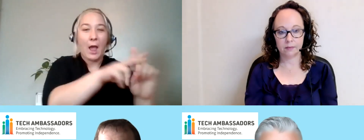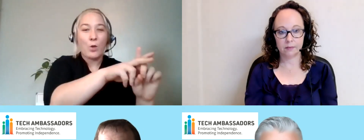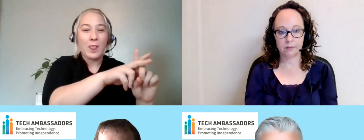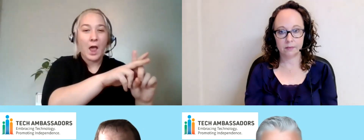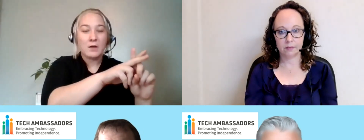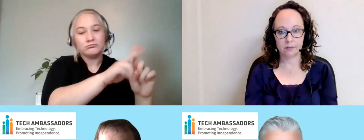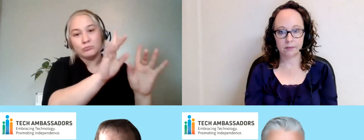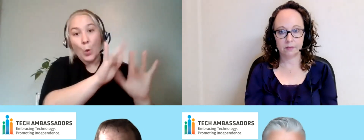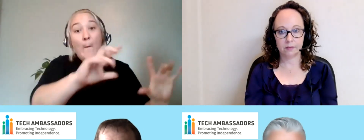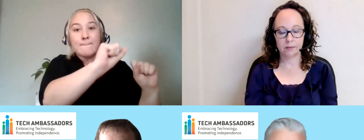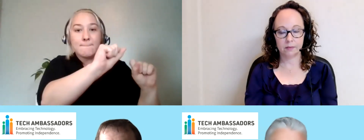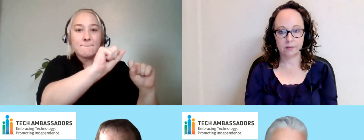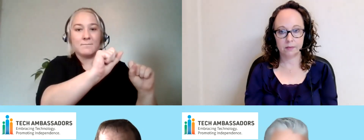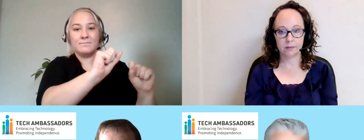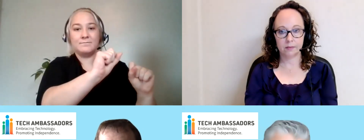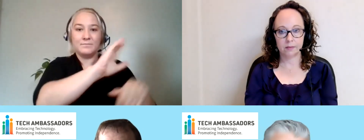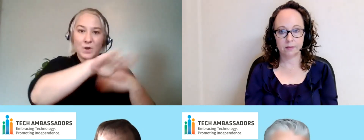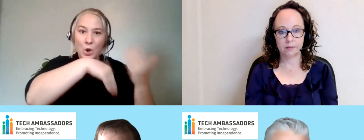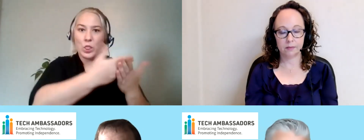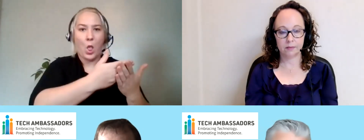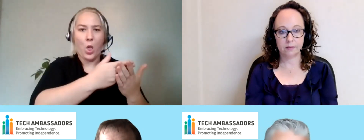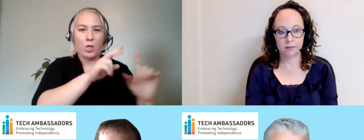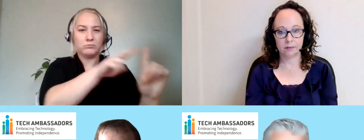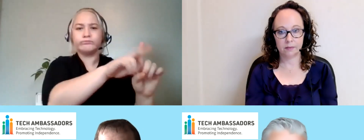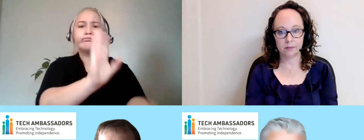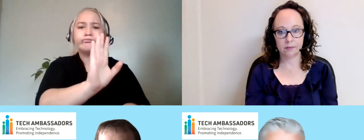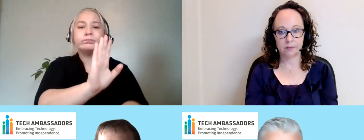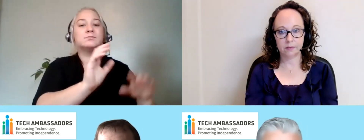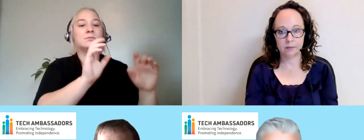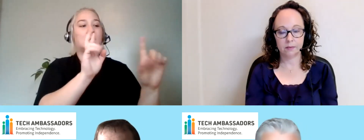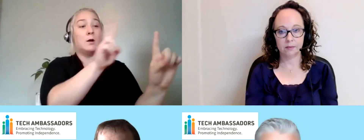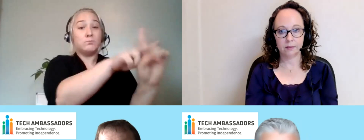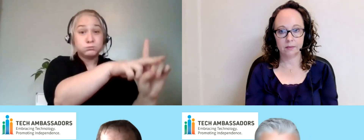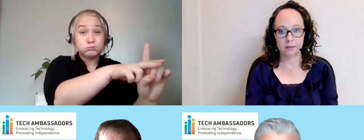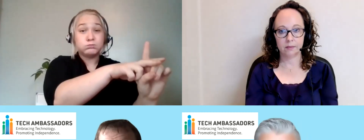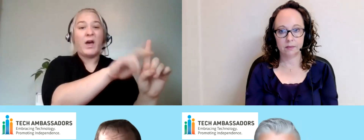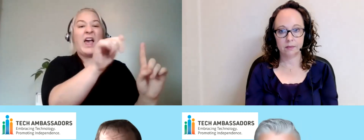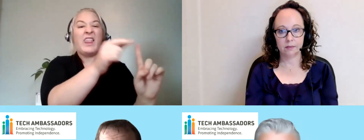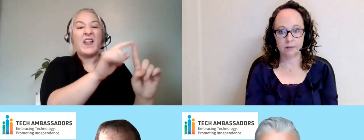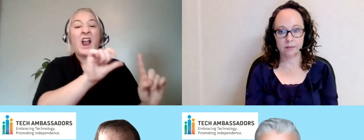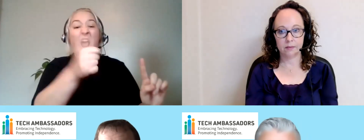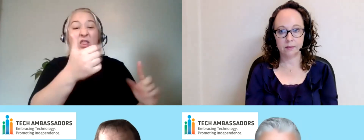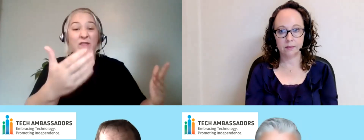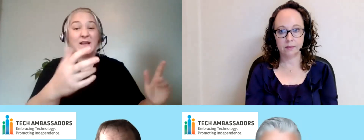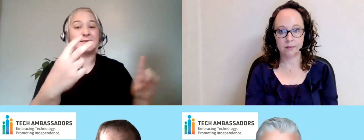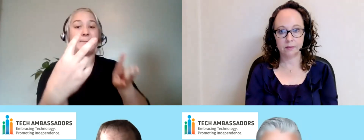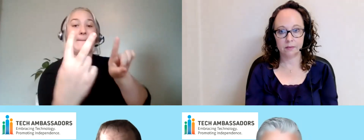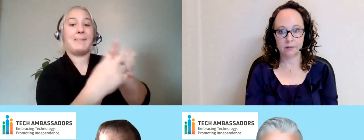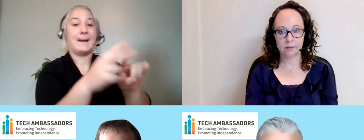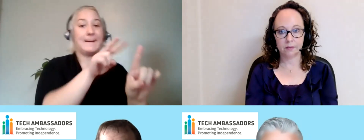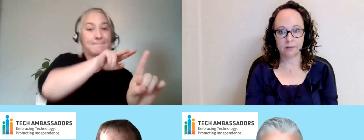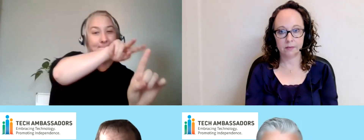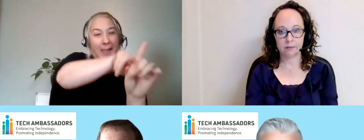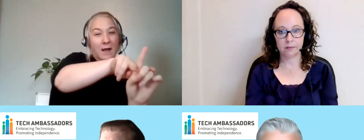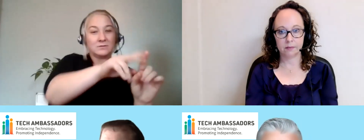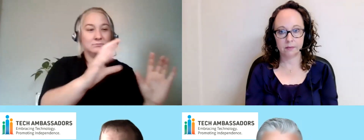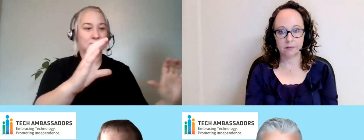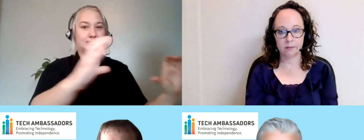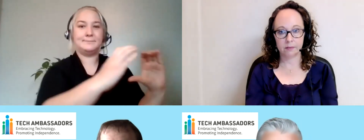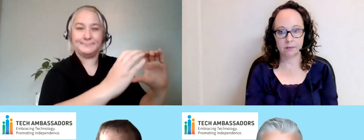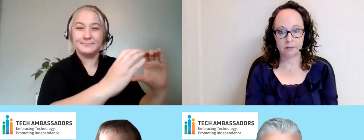that can be used in conjunction with like remotes. So if you